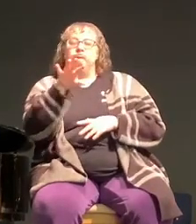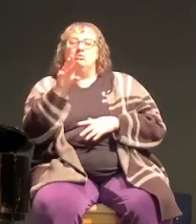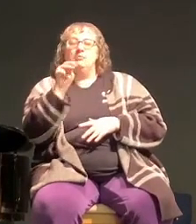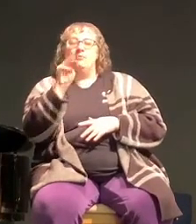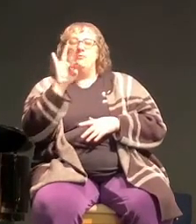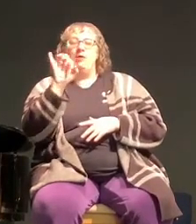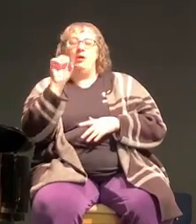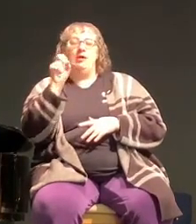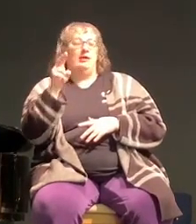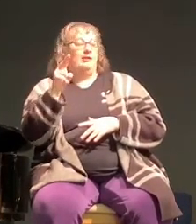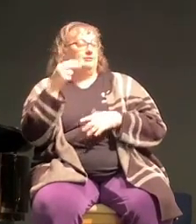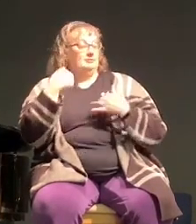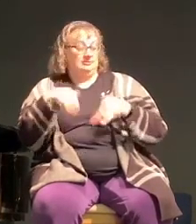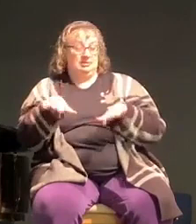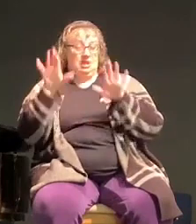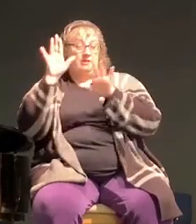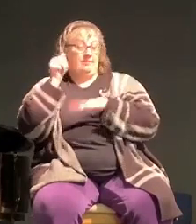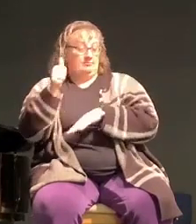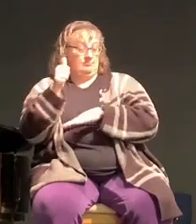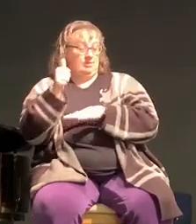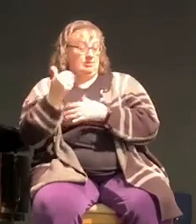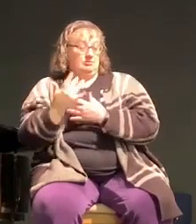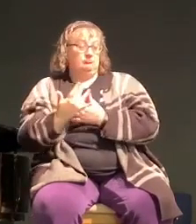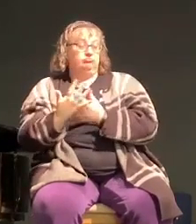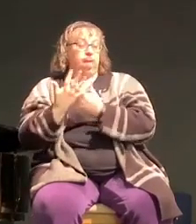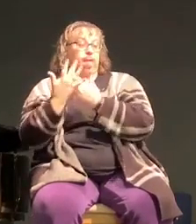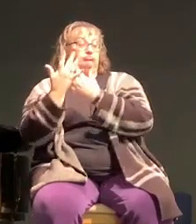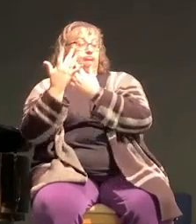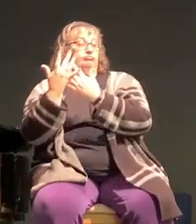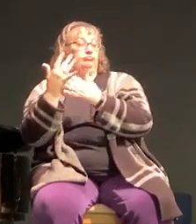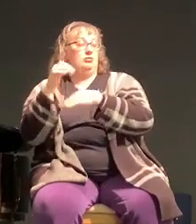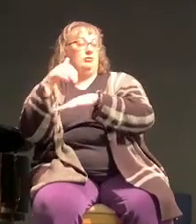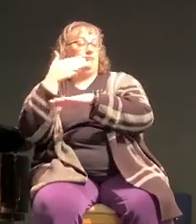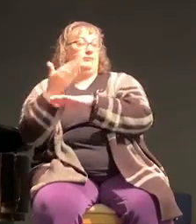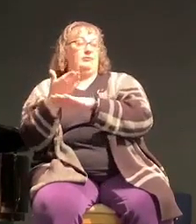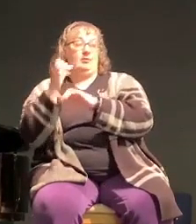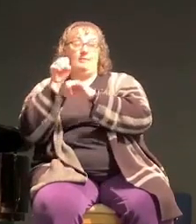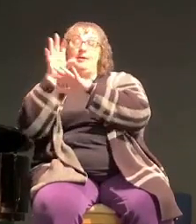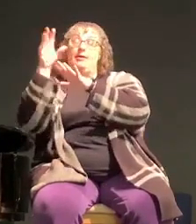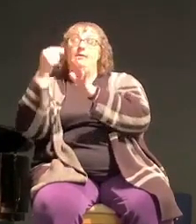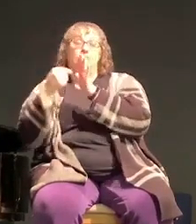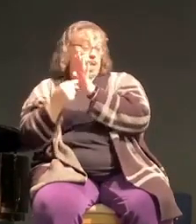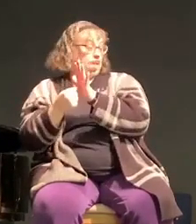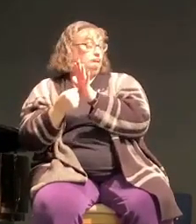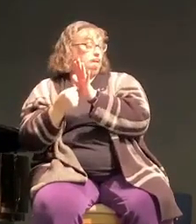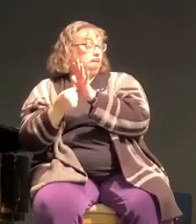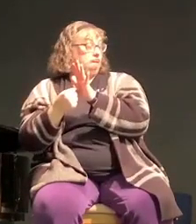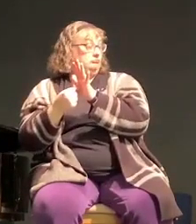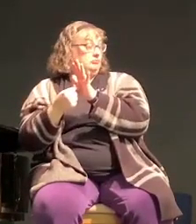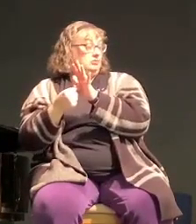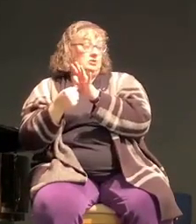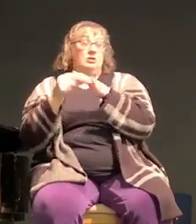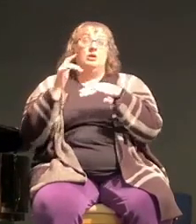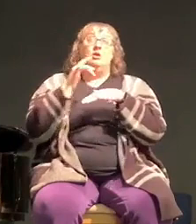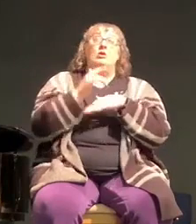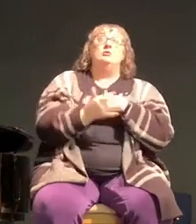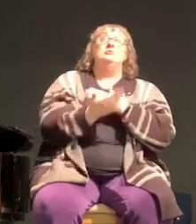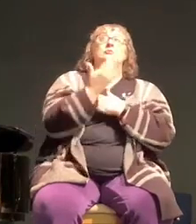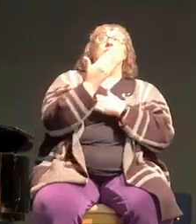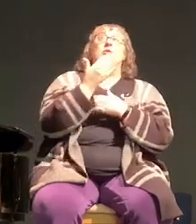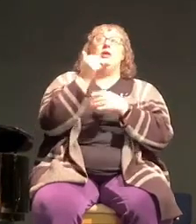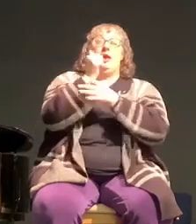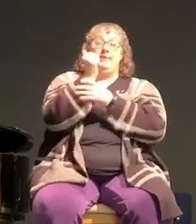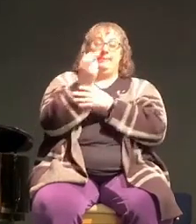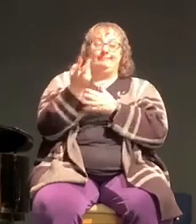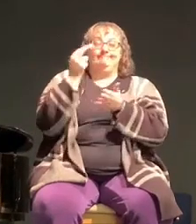Moriah. Sacrifice him there as a burnt offering on a mountain I will show you. Early the next morning, Abraham